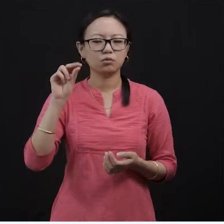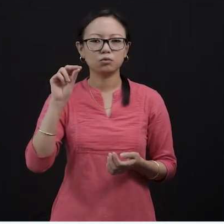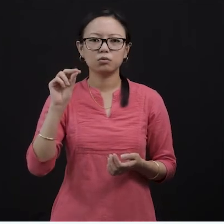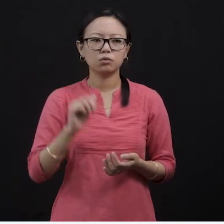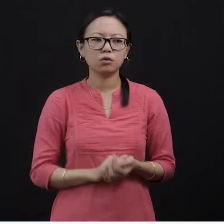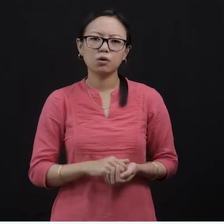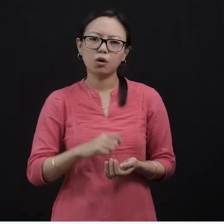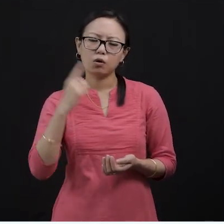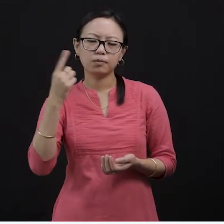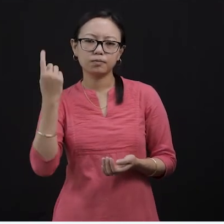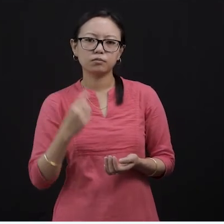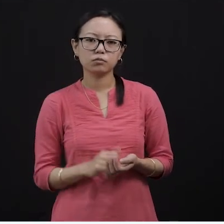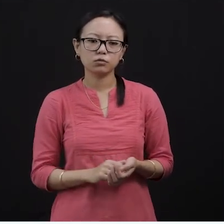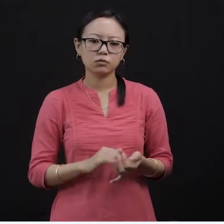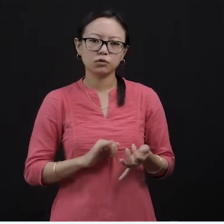students? Okay.